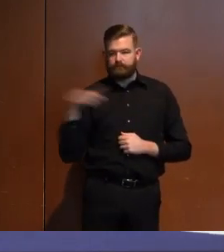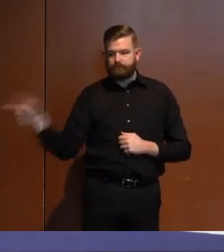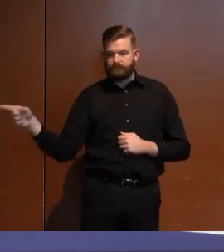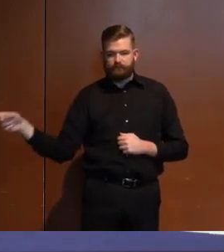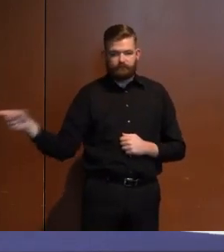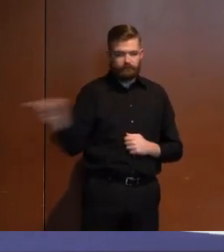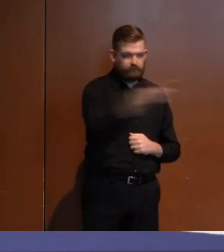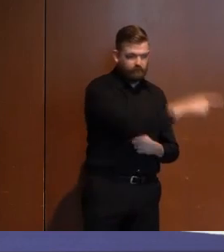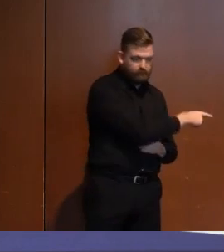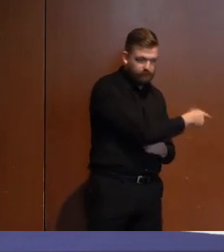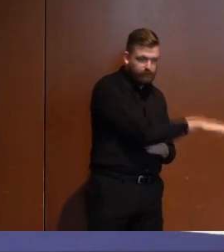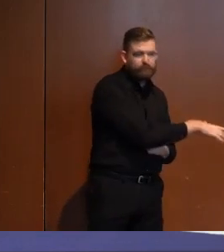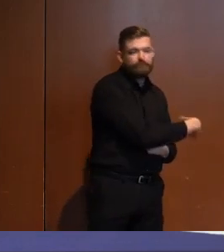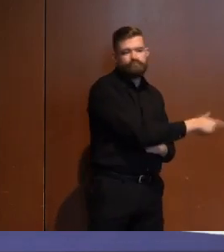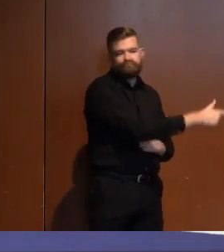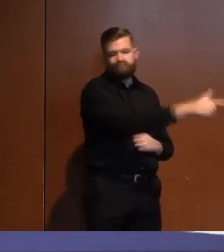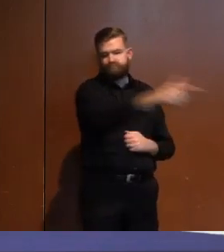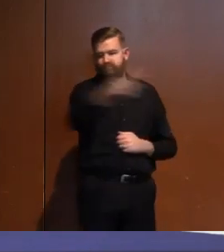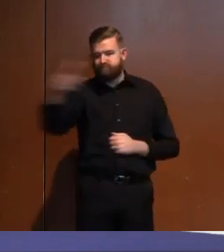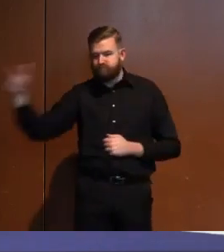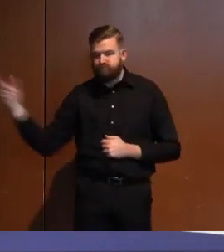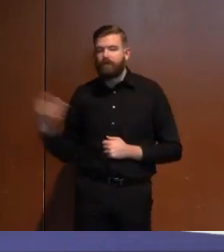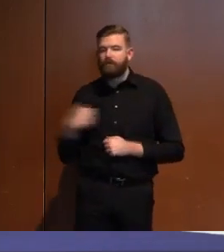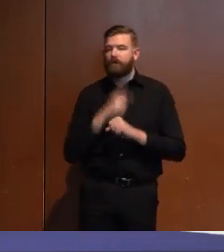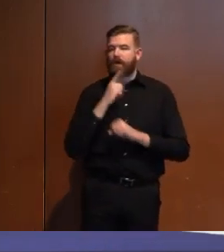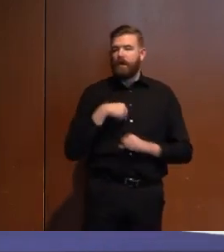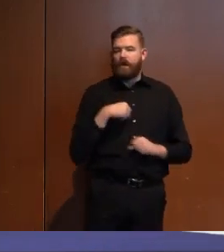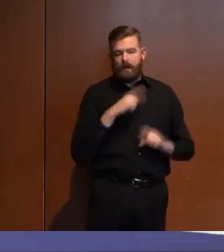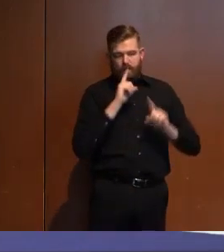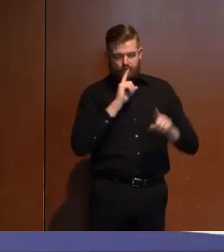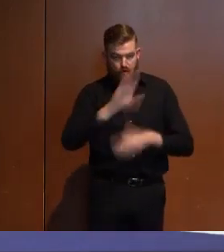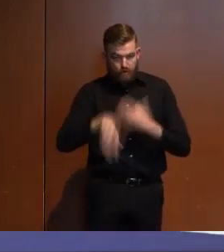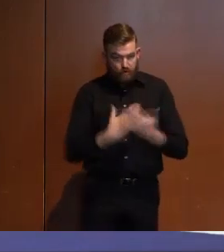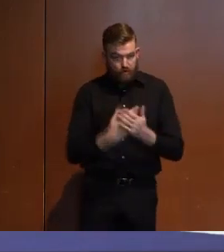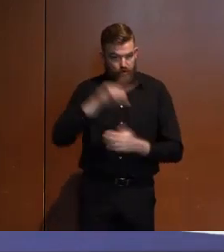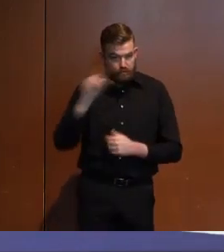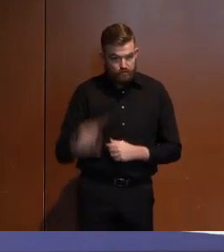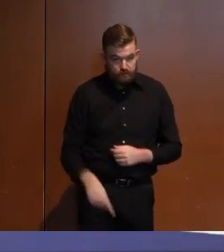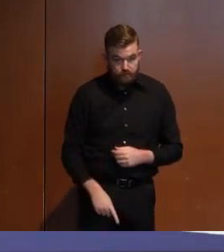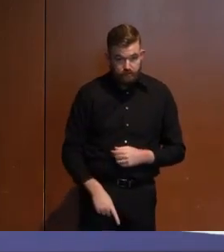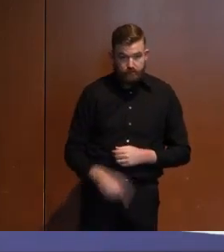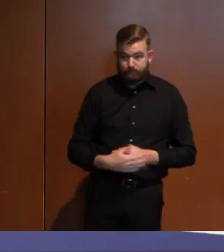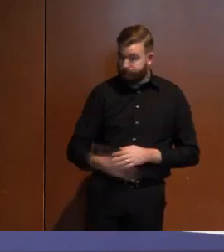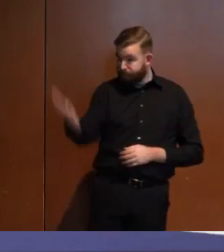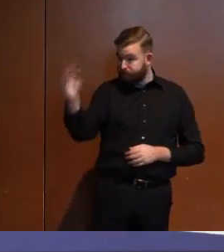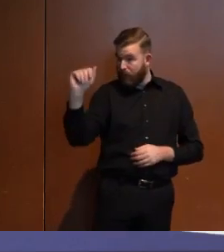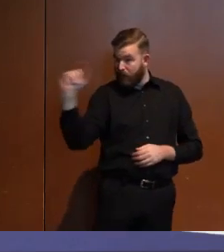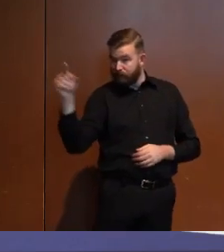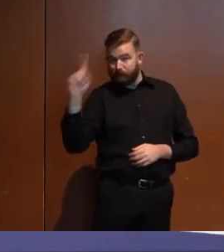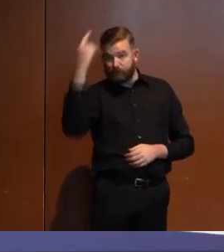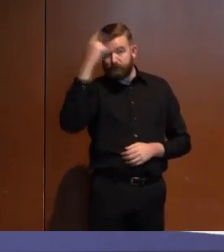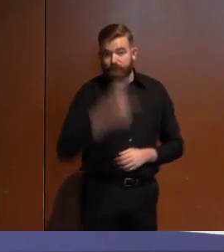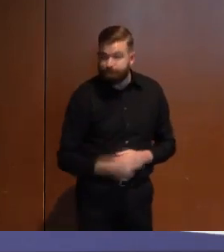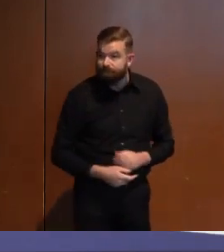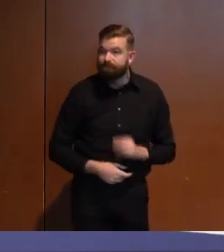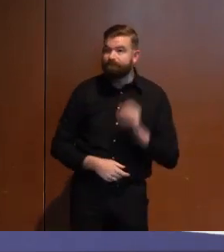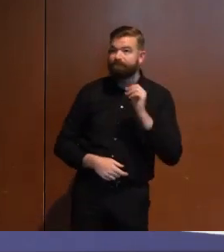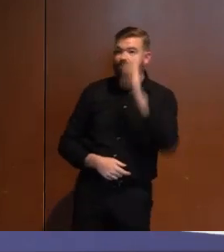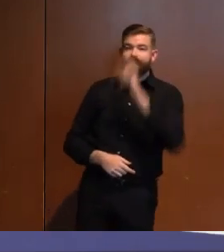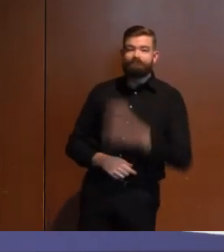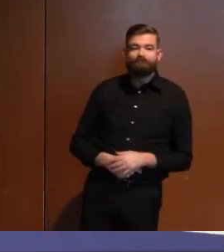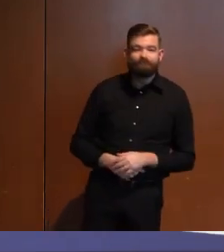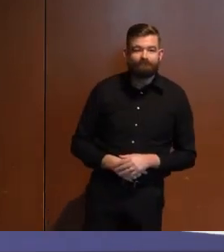acknowledged. I think, Matt, you're the first, Thanks, Governor. you're first up here. Colonel, I was just wondering on the enforcement side if you have any